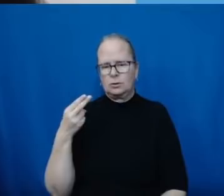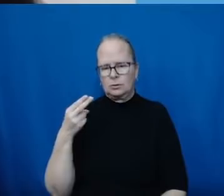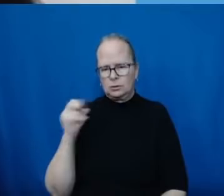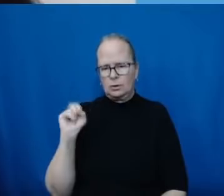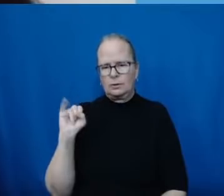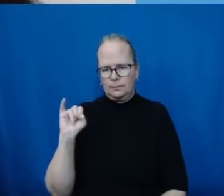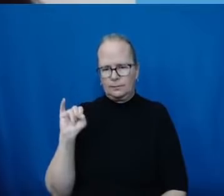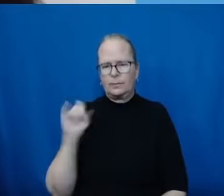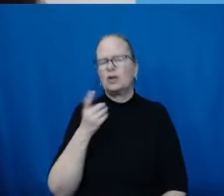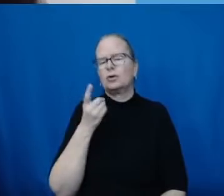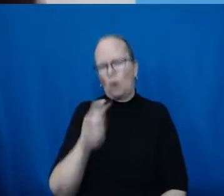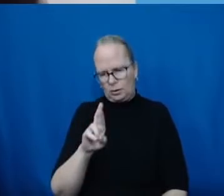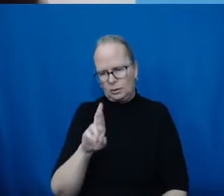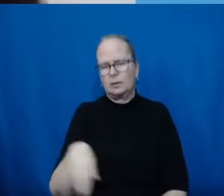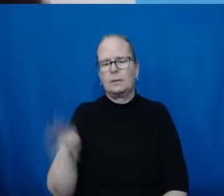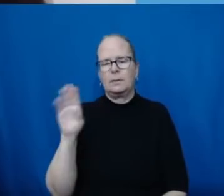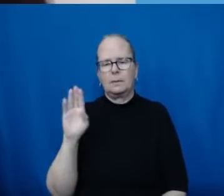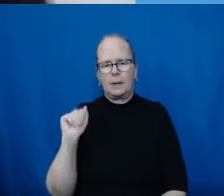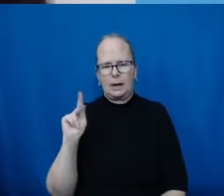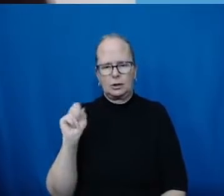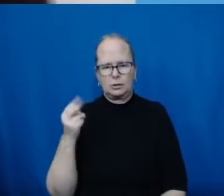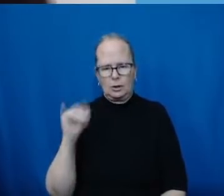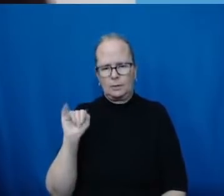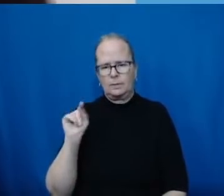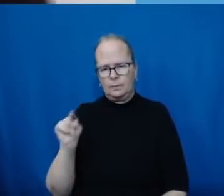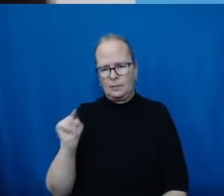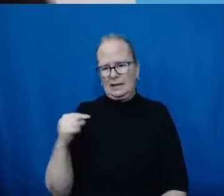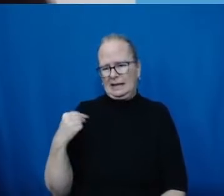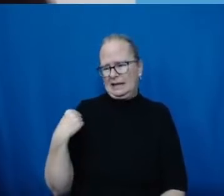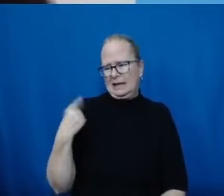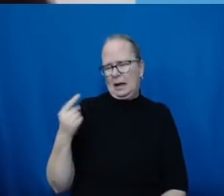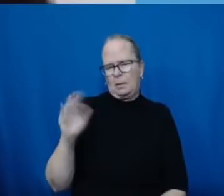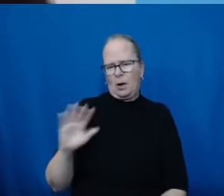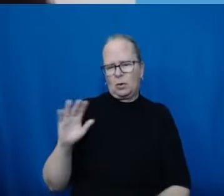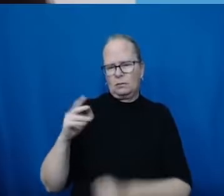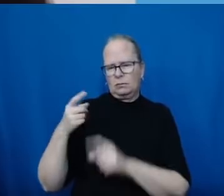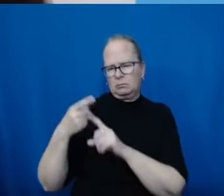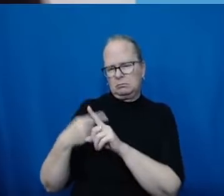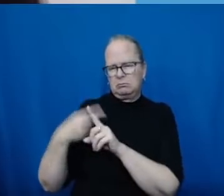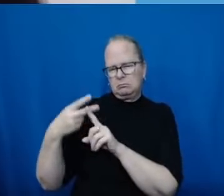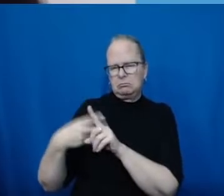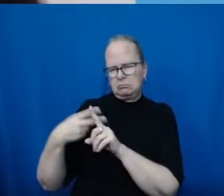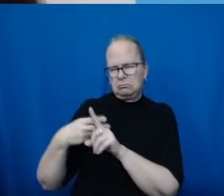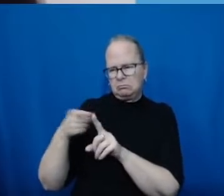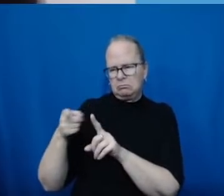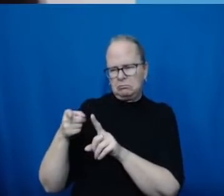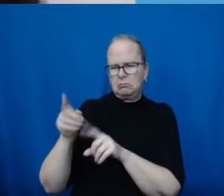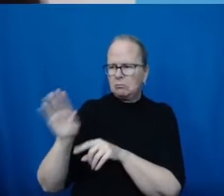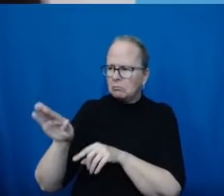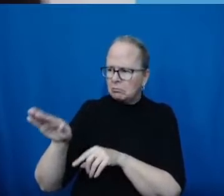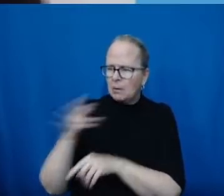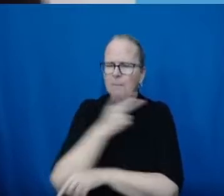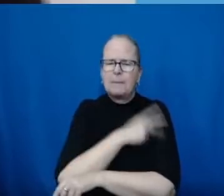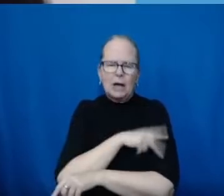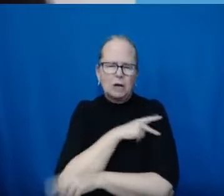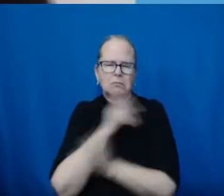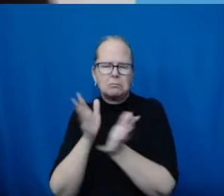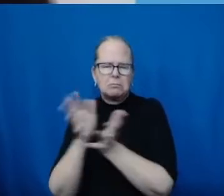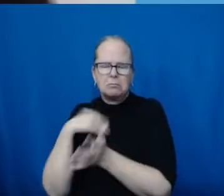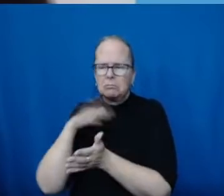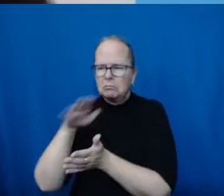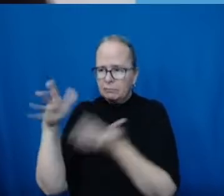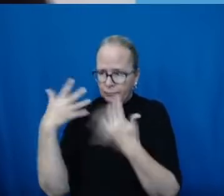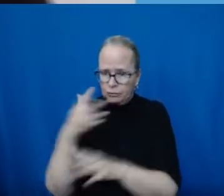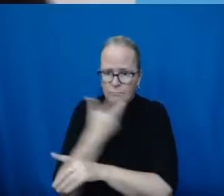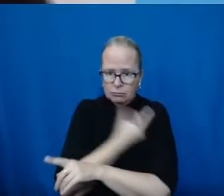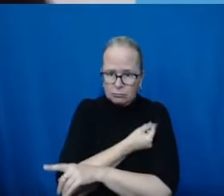I'm asking patients, may I ask if you've gotten your vaccine? Some of them don't want to tell me. Most of the time, if they haven't gotten it, though, they will tell me, and they'll say, well, this